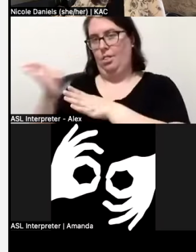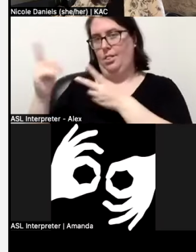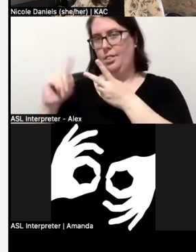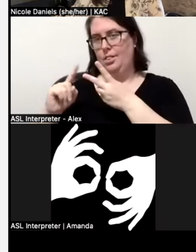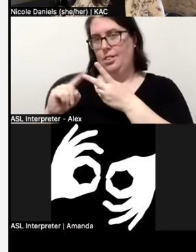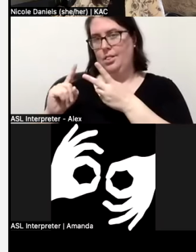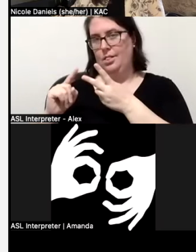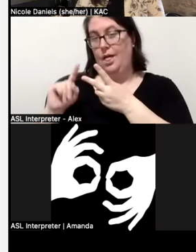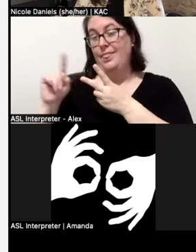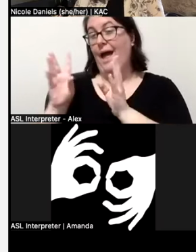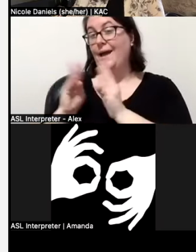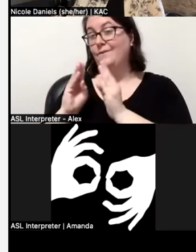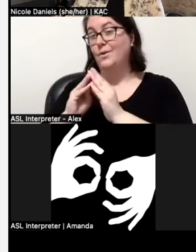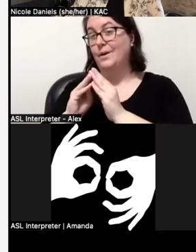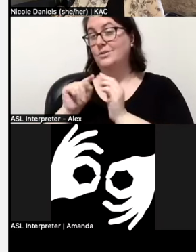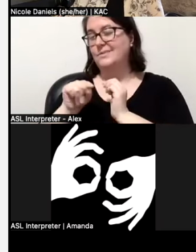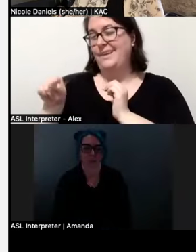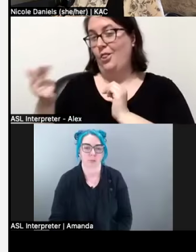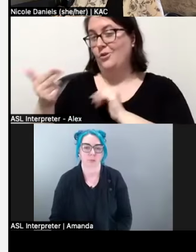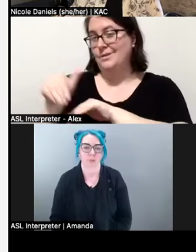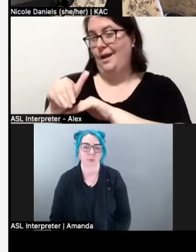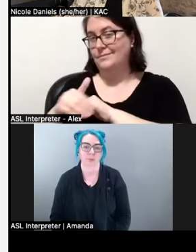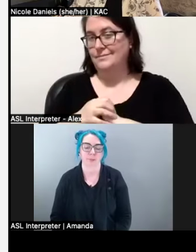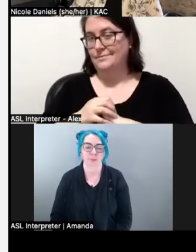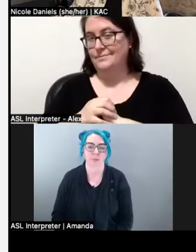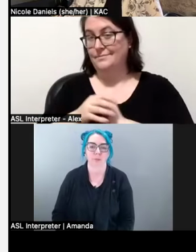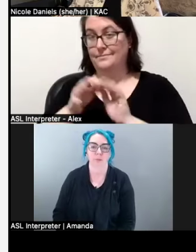do have an information session for that stream on Thursday.